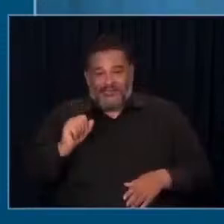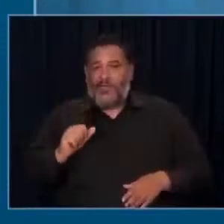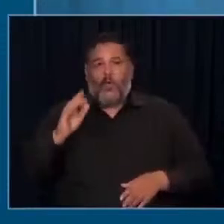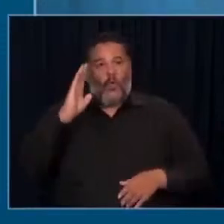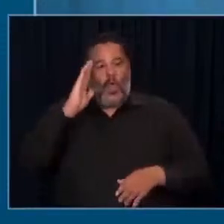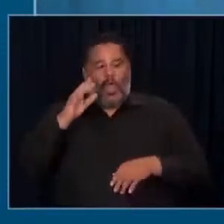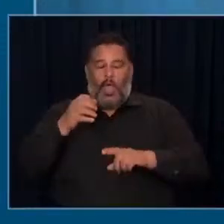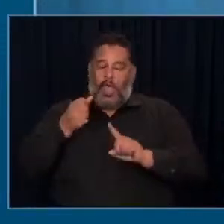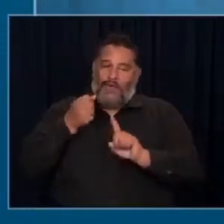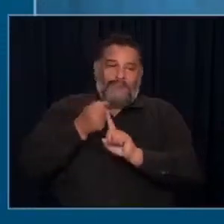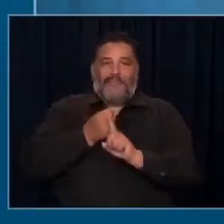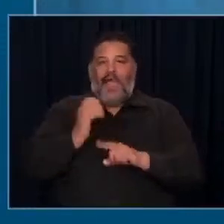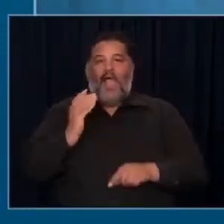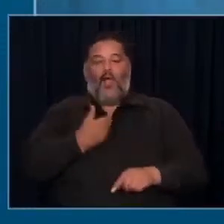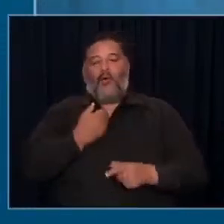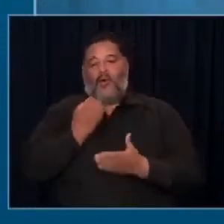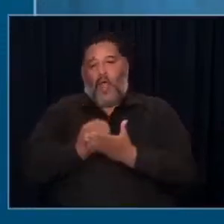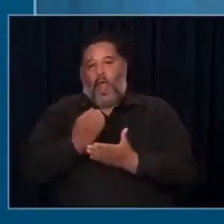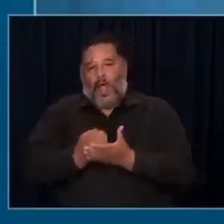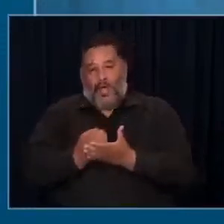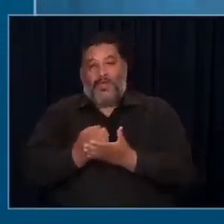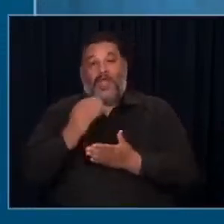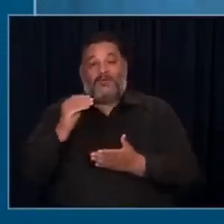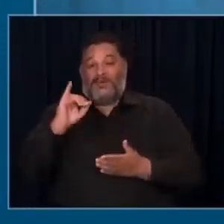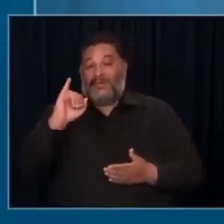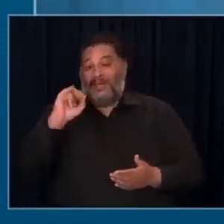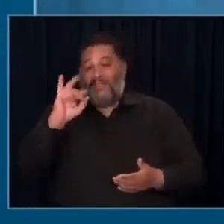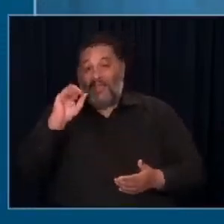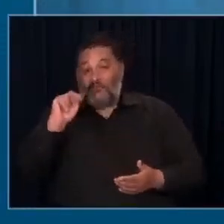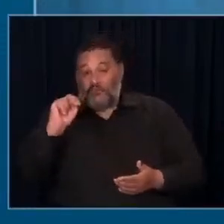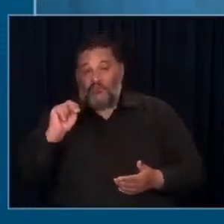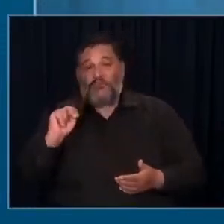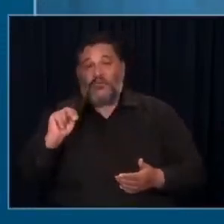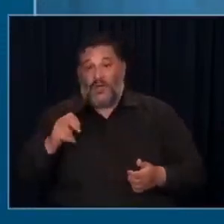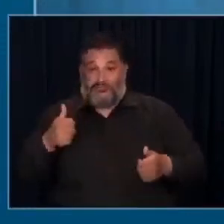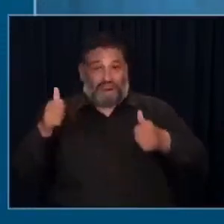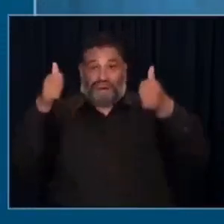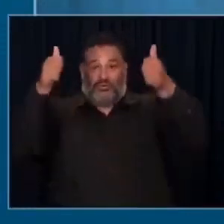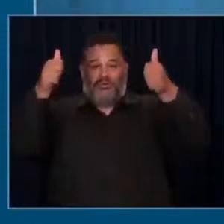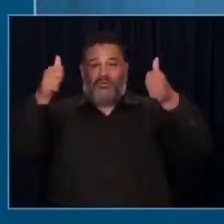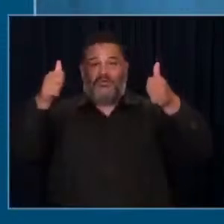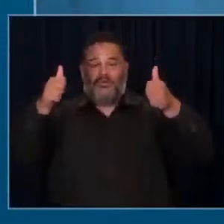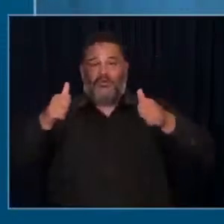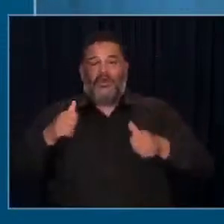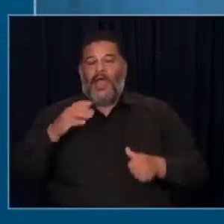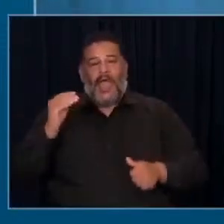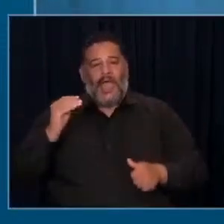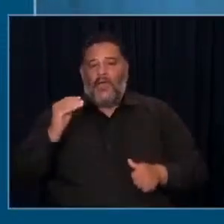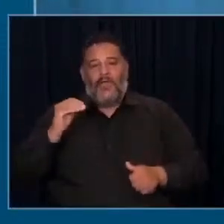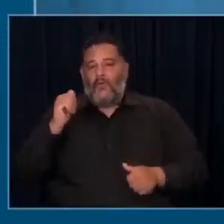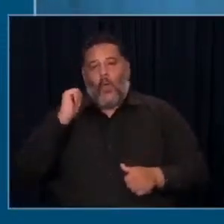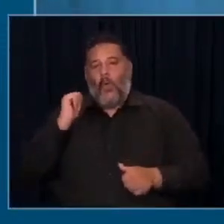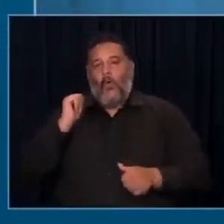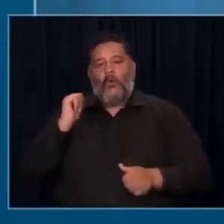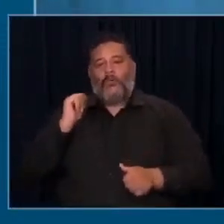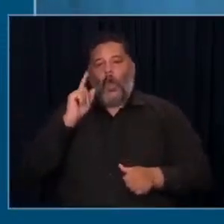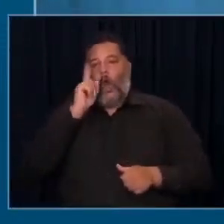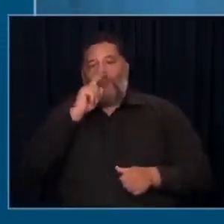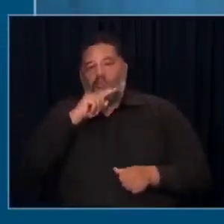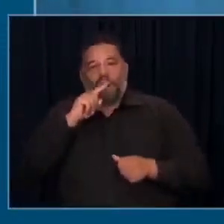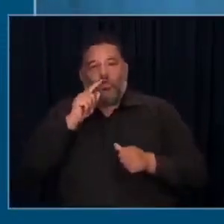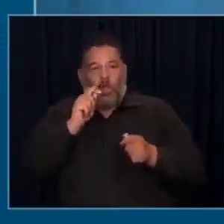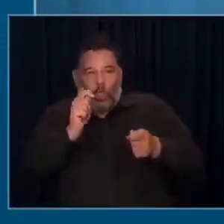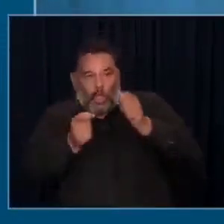our economy and the inflation, and it's not going to be artificially moved in one way or the other. It will come down because